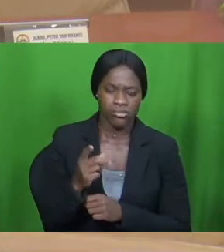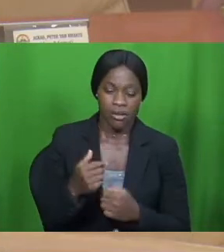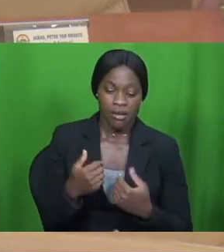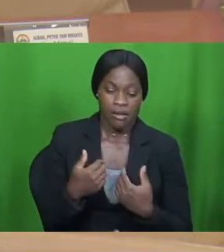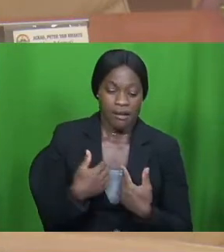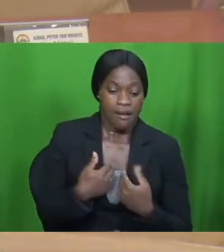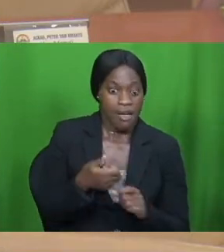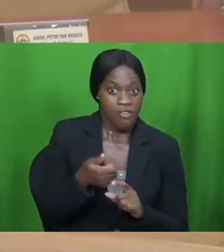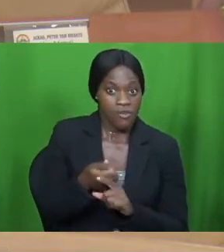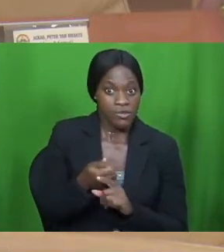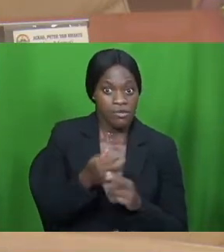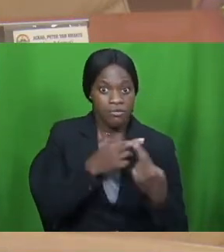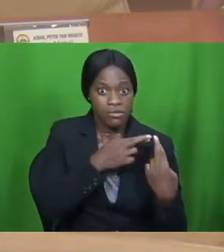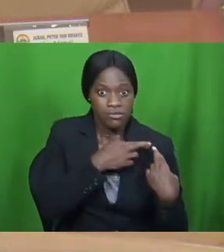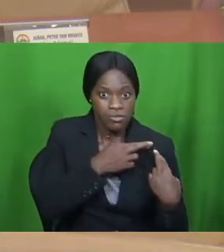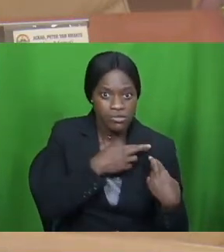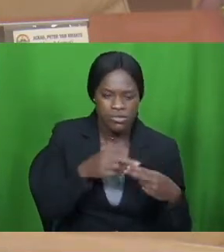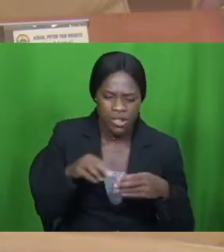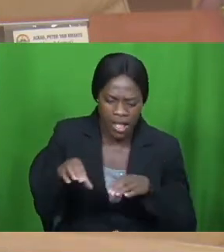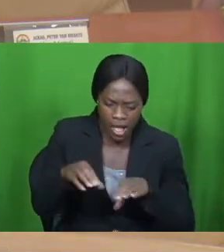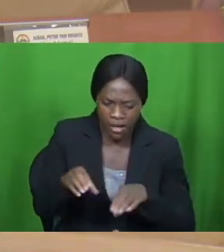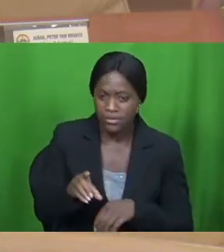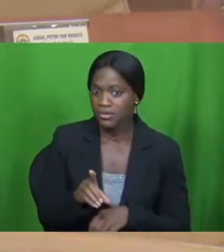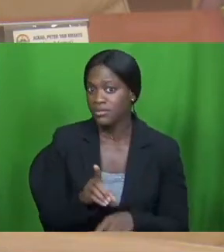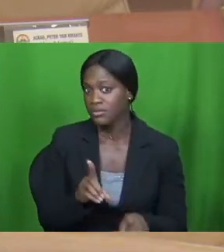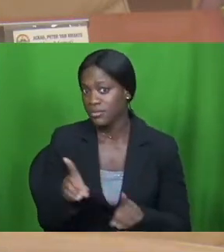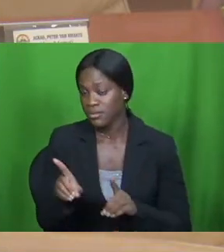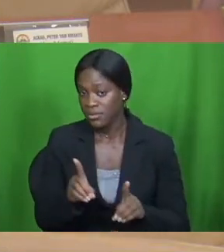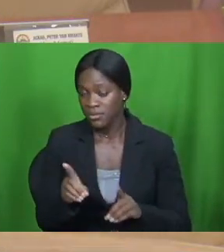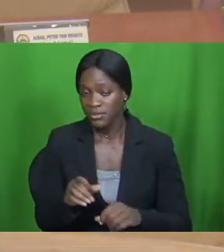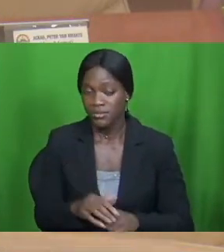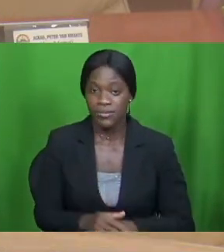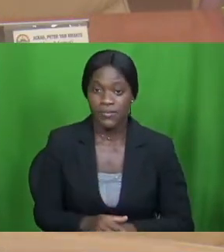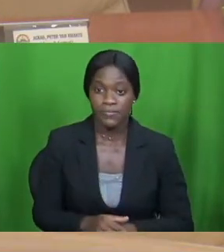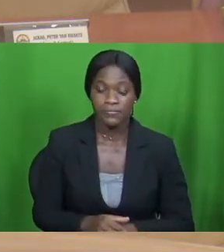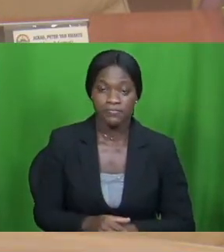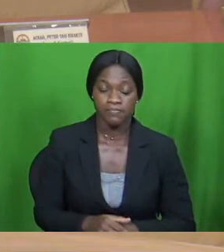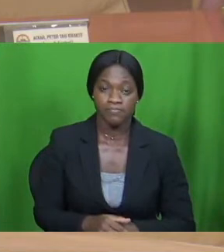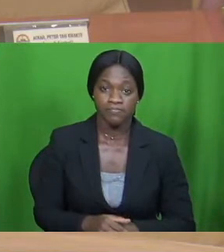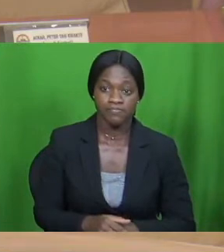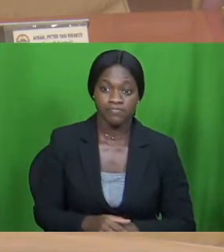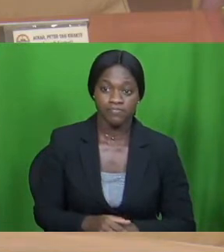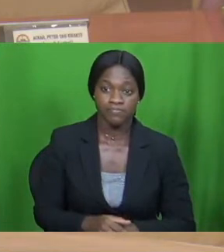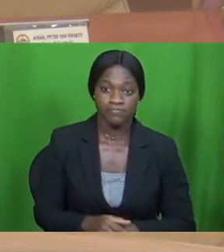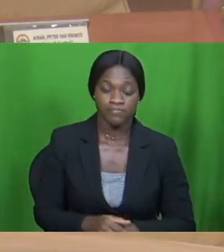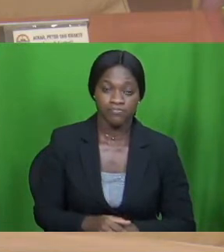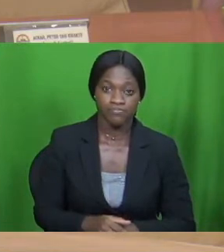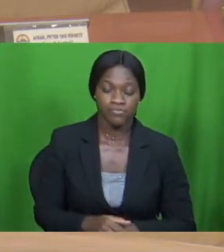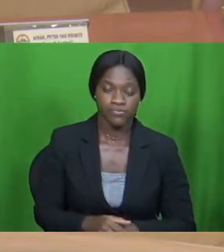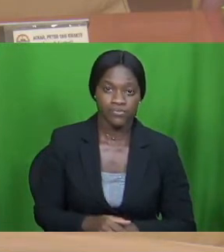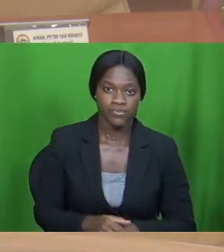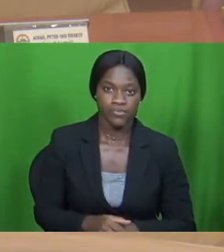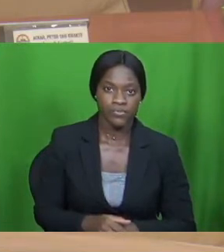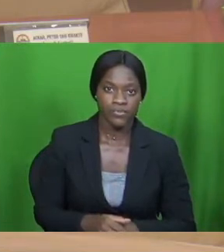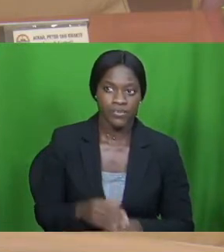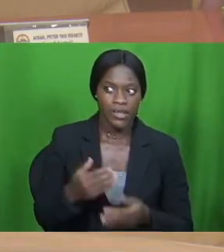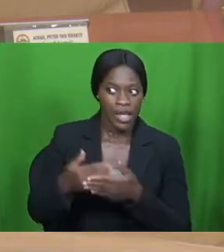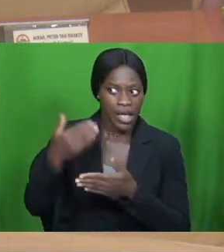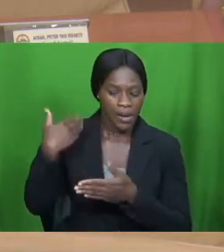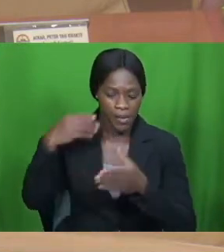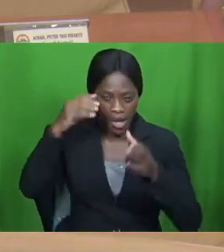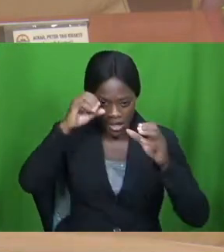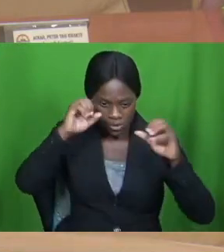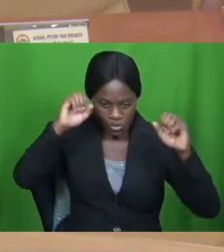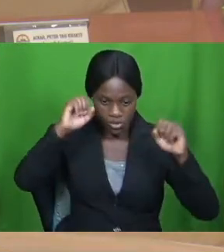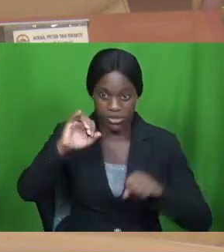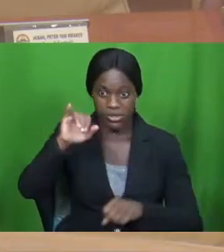Speaker, His Excellency, the former President, Jerry Rawlings,